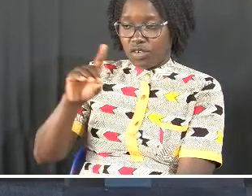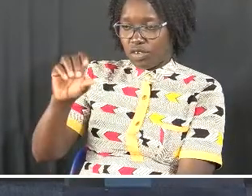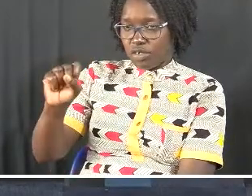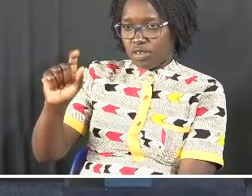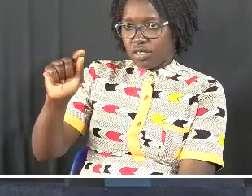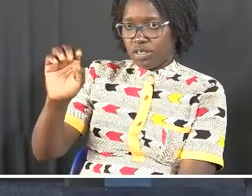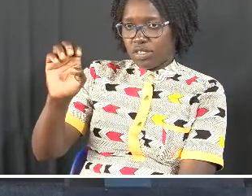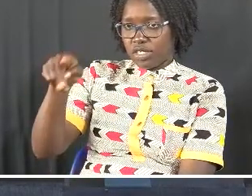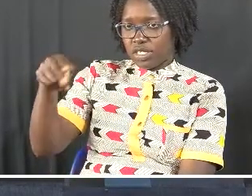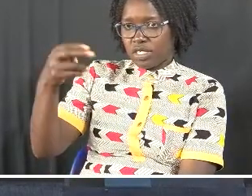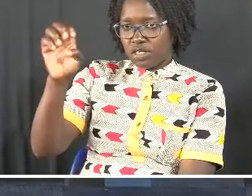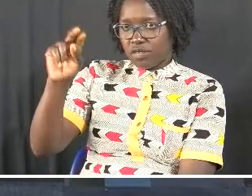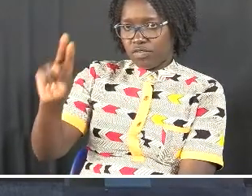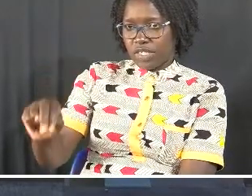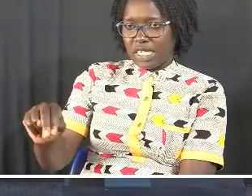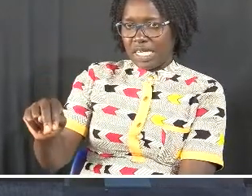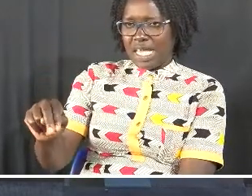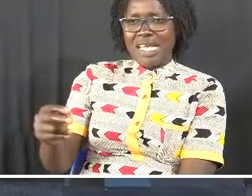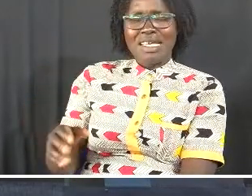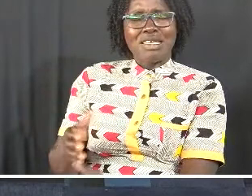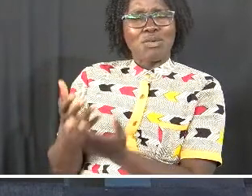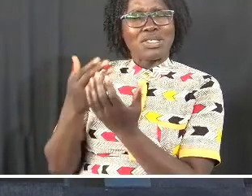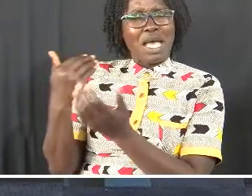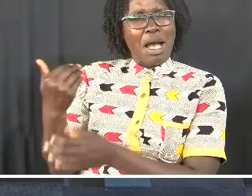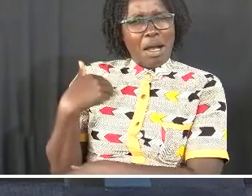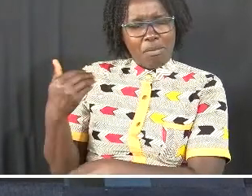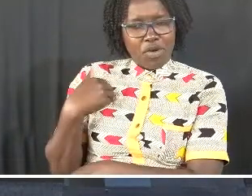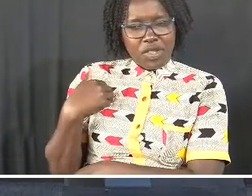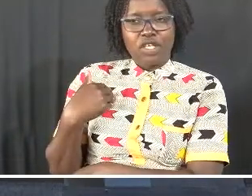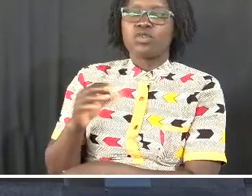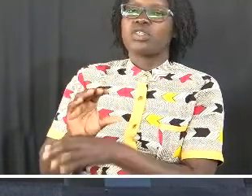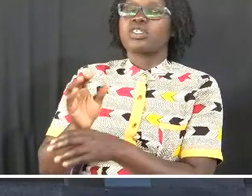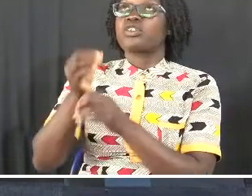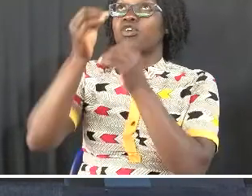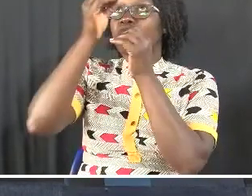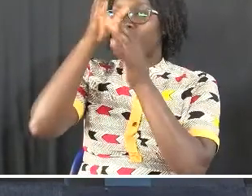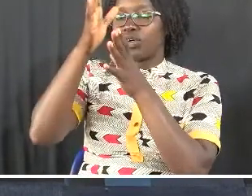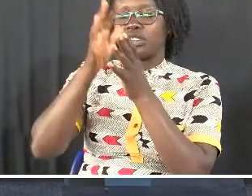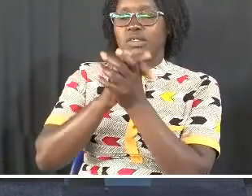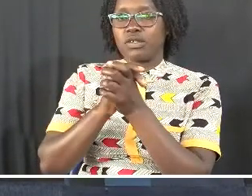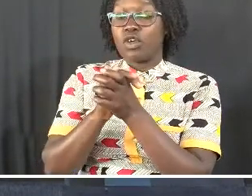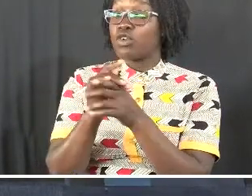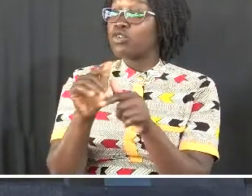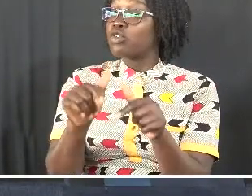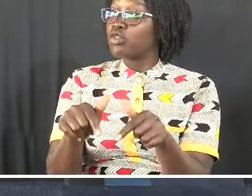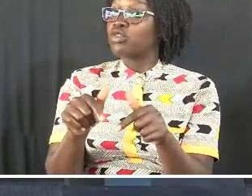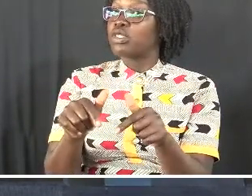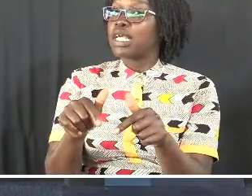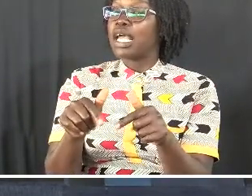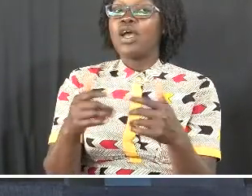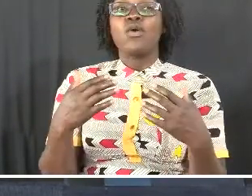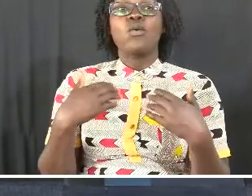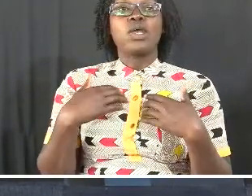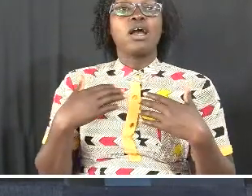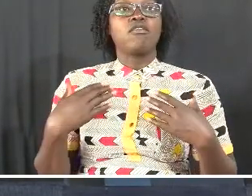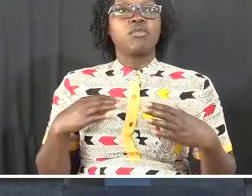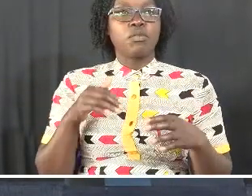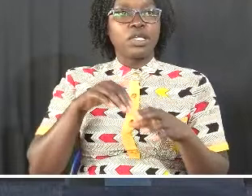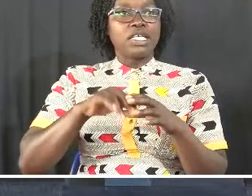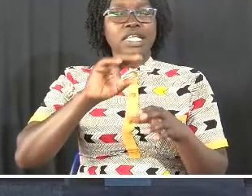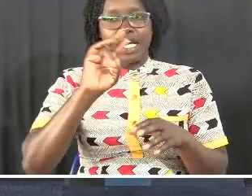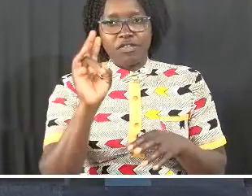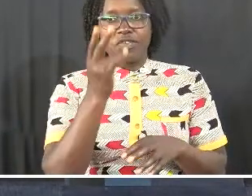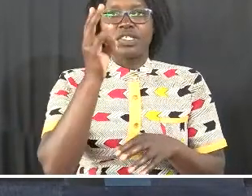wreaked havoc to the church of God. Today we have people in the